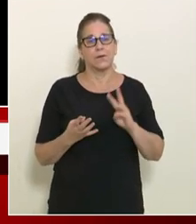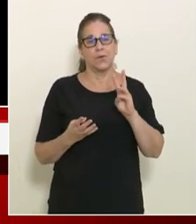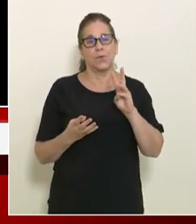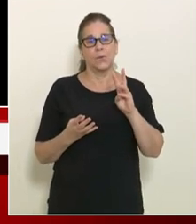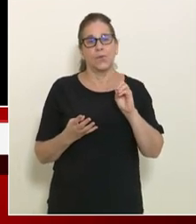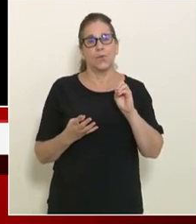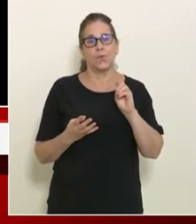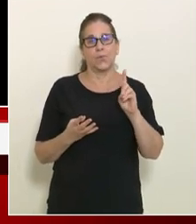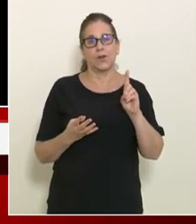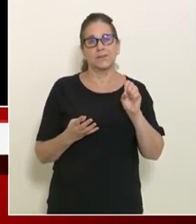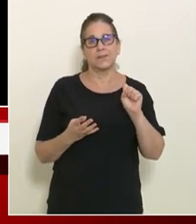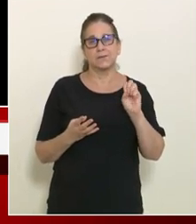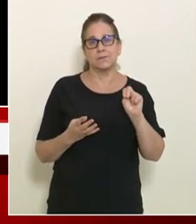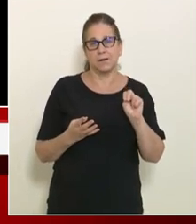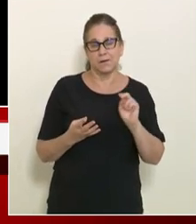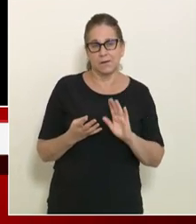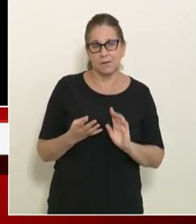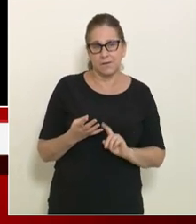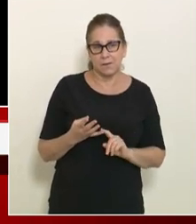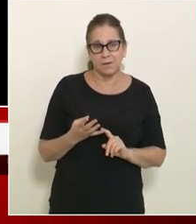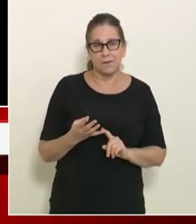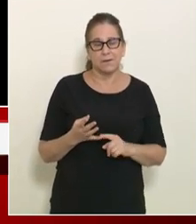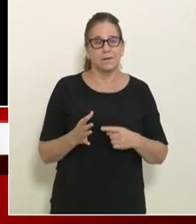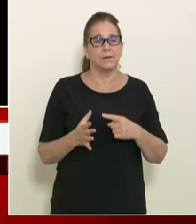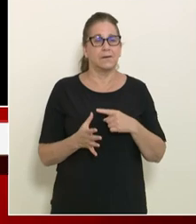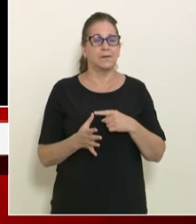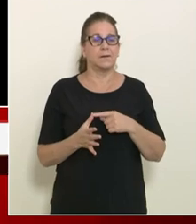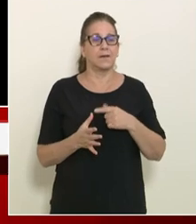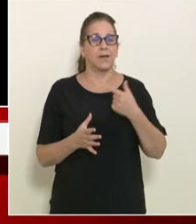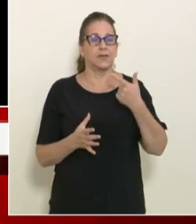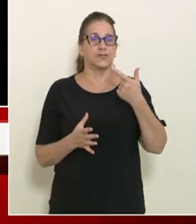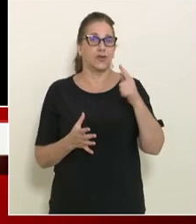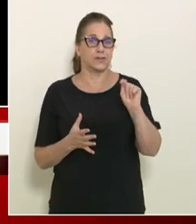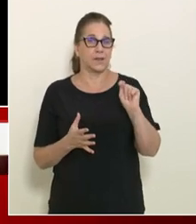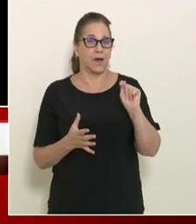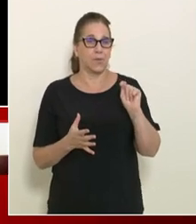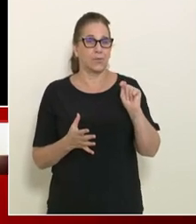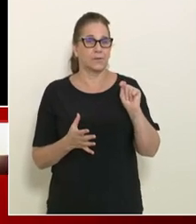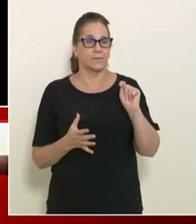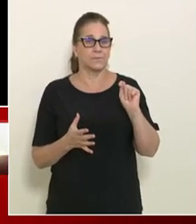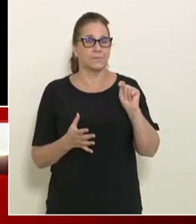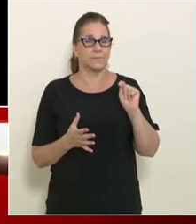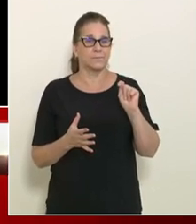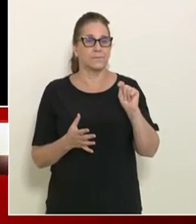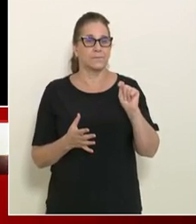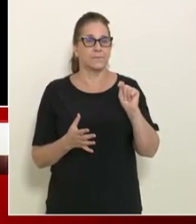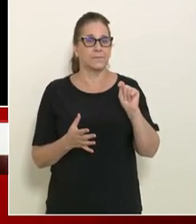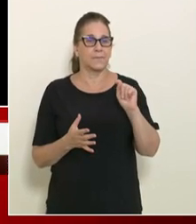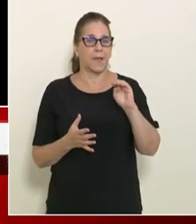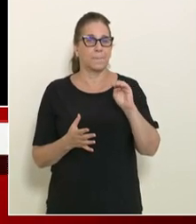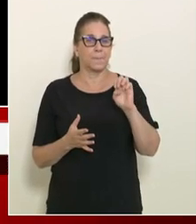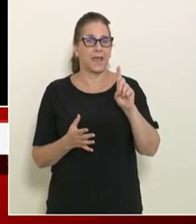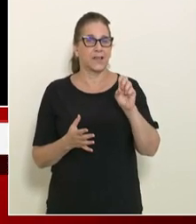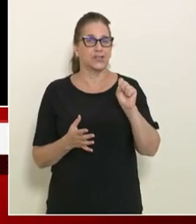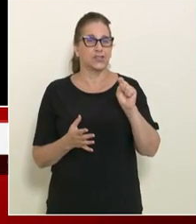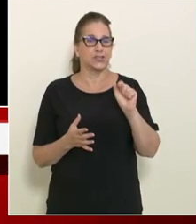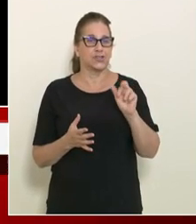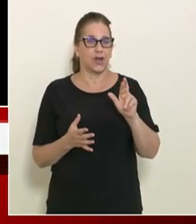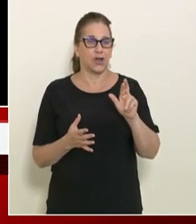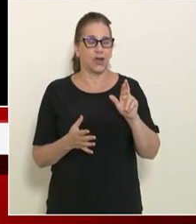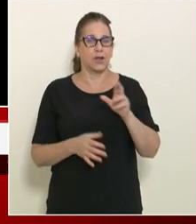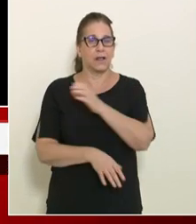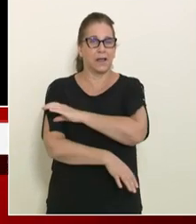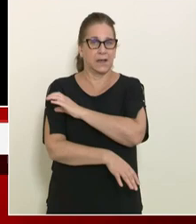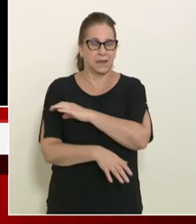MedStar Georgetown Mobile Clinic at Kelly Miller Middle School. So please note